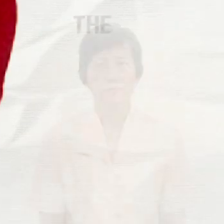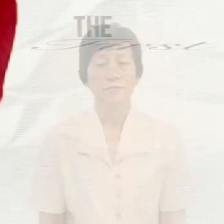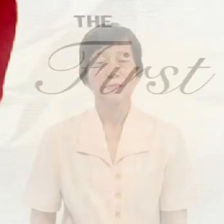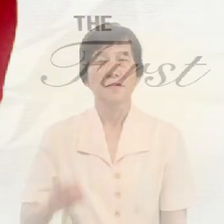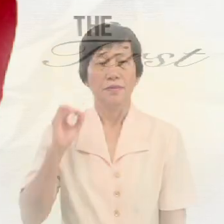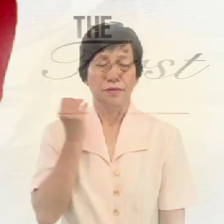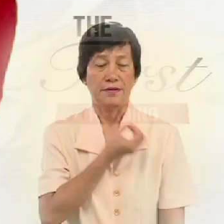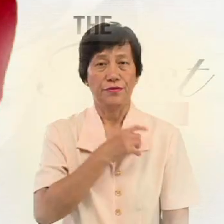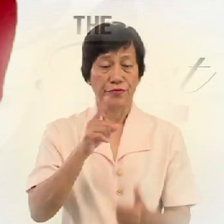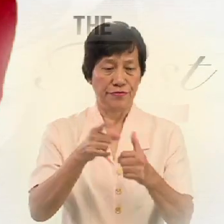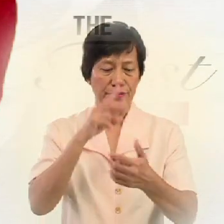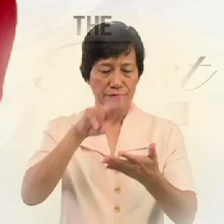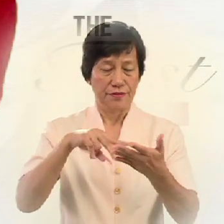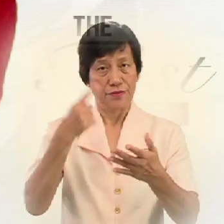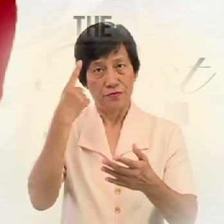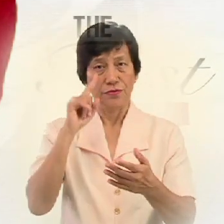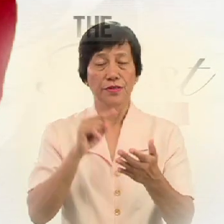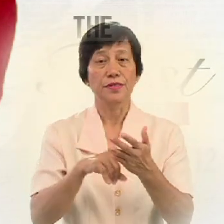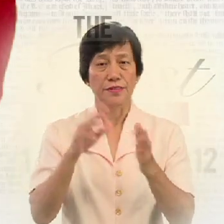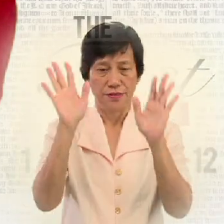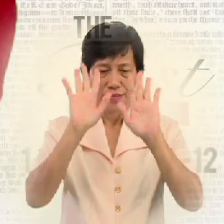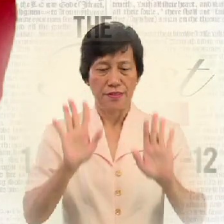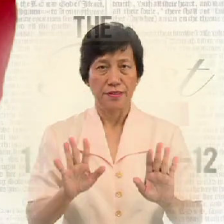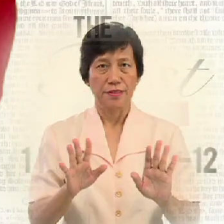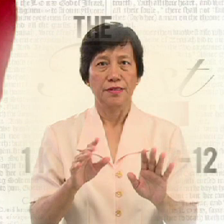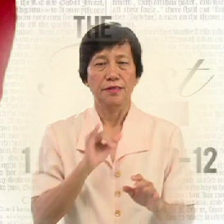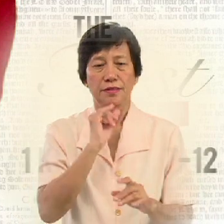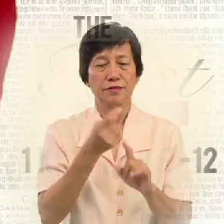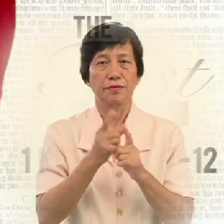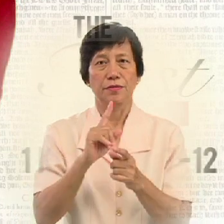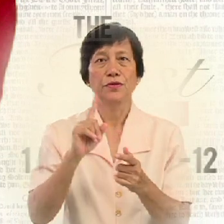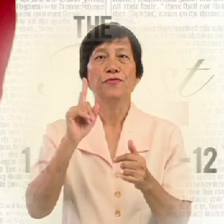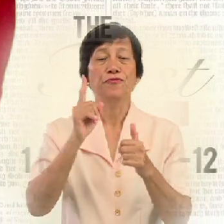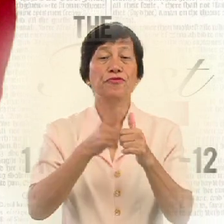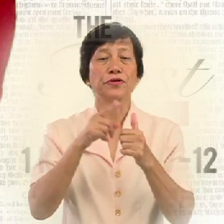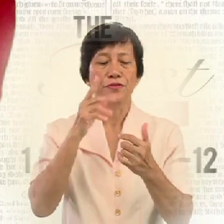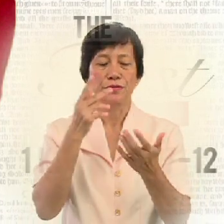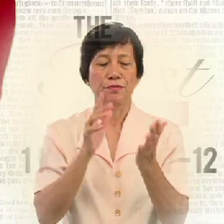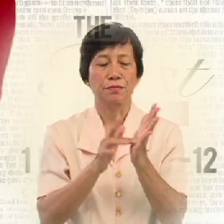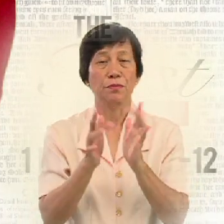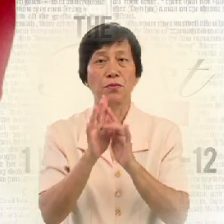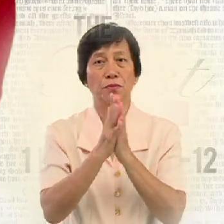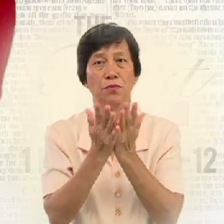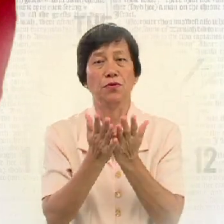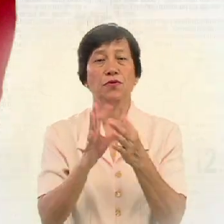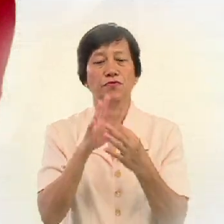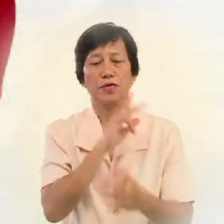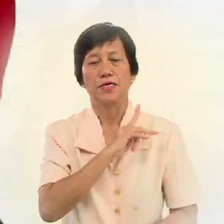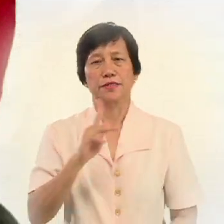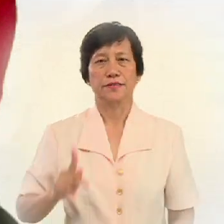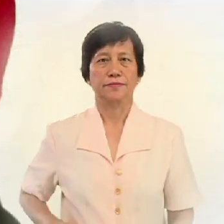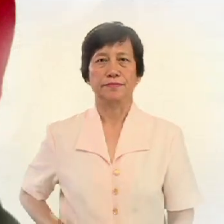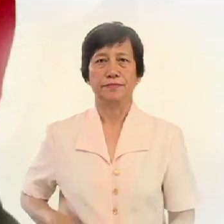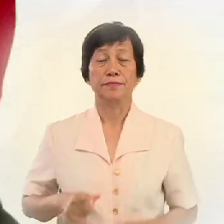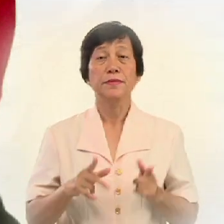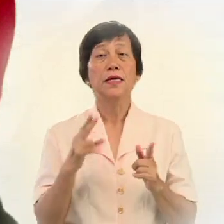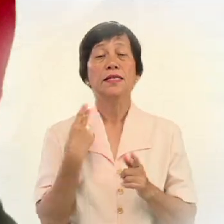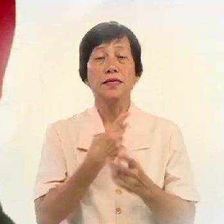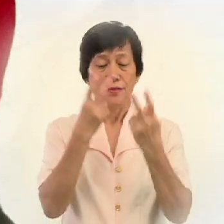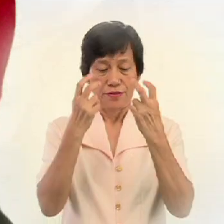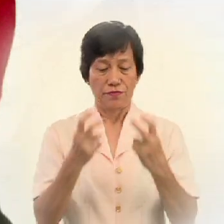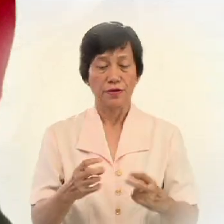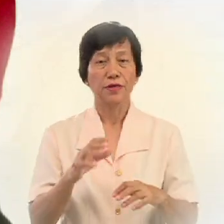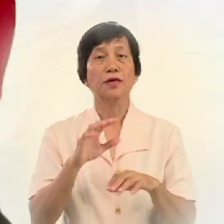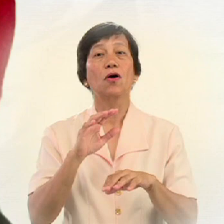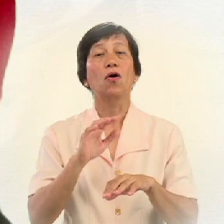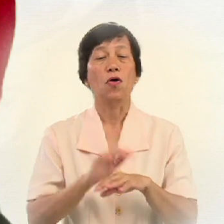Our first reading for this Sunday is taken from the first book of Kings. Let us reflect on making the kingdom